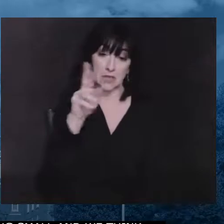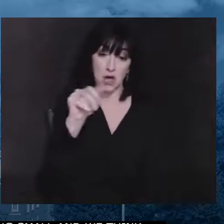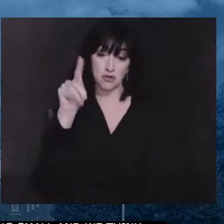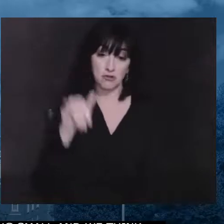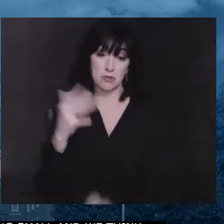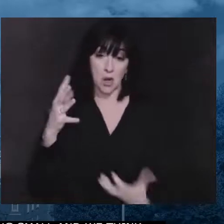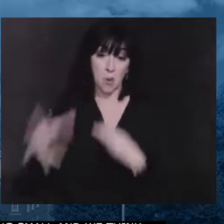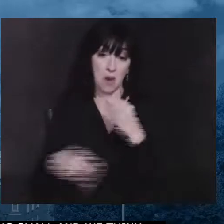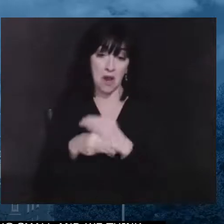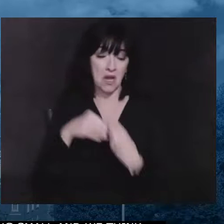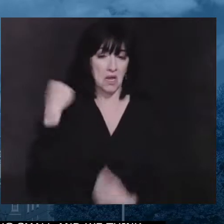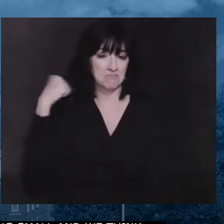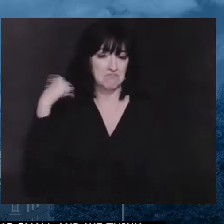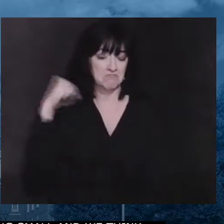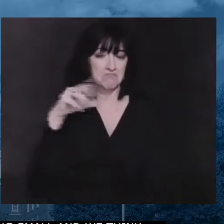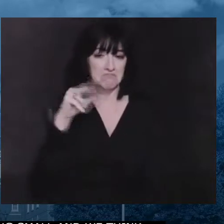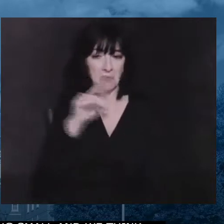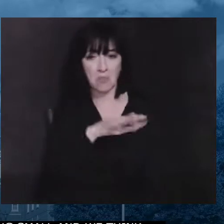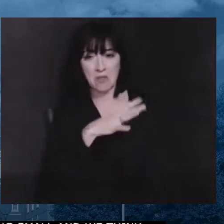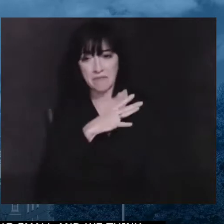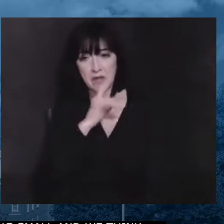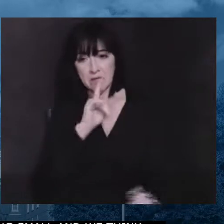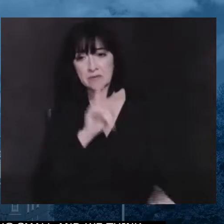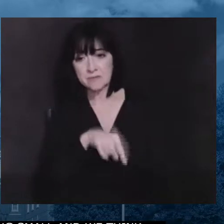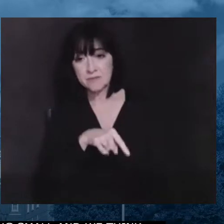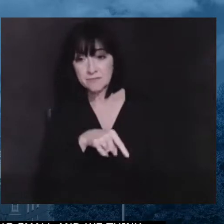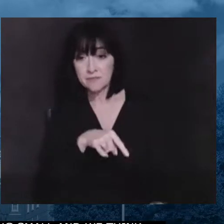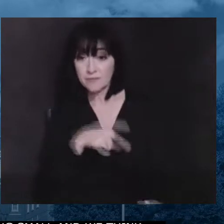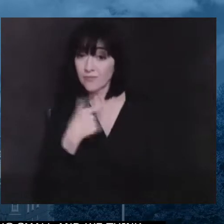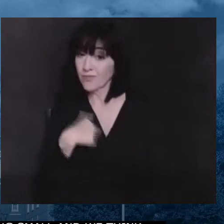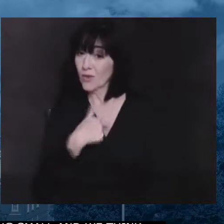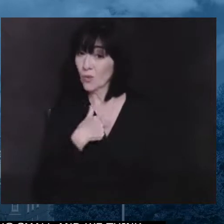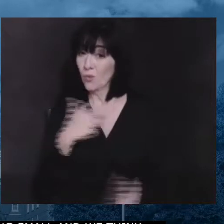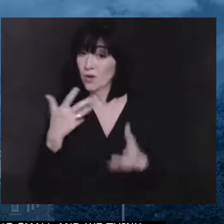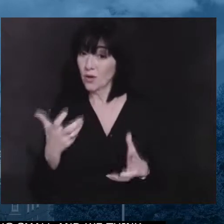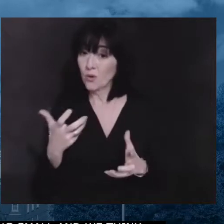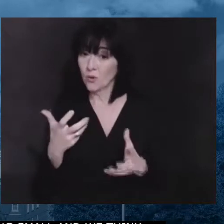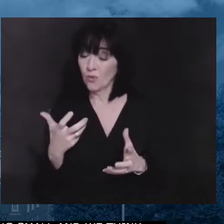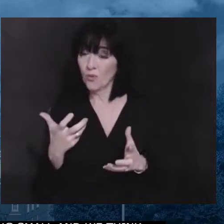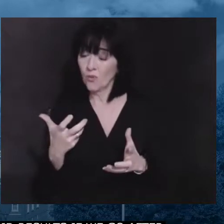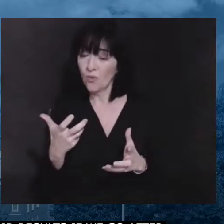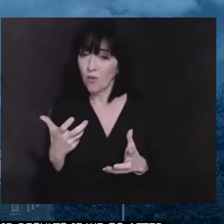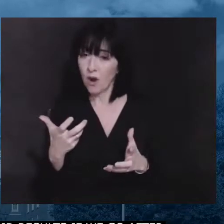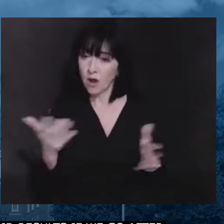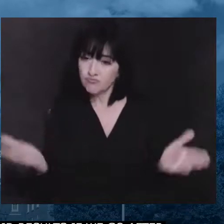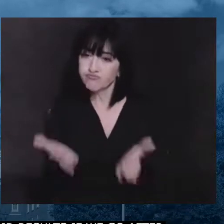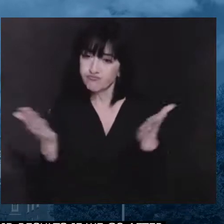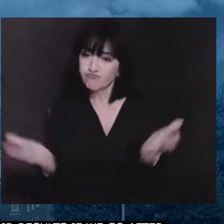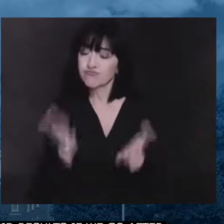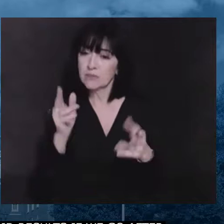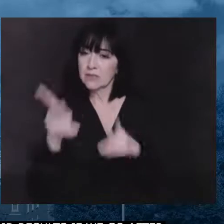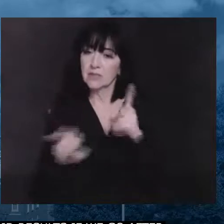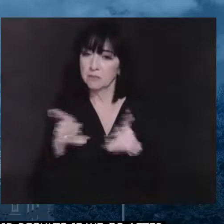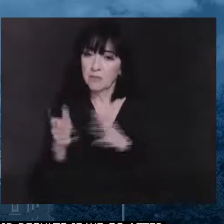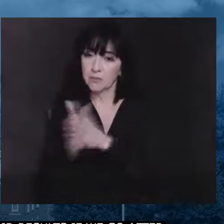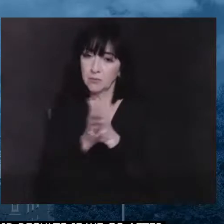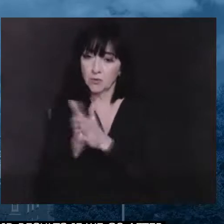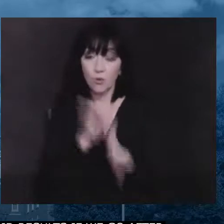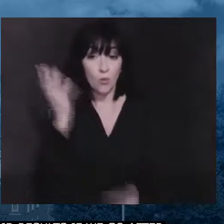we also, Tim, talked about incentivizing people to get tested because the idea here is a